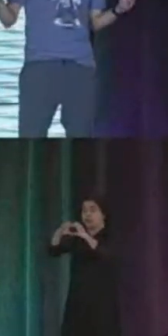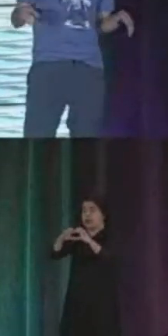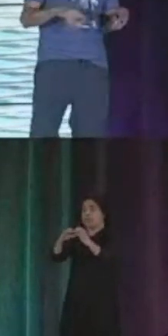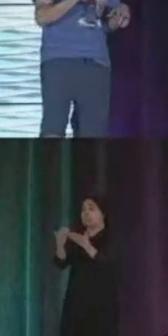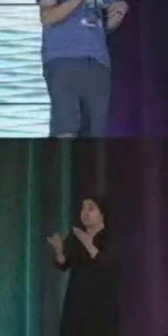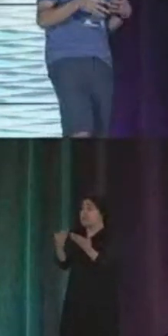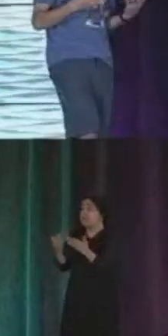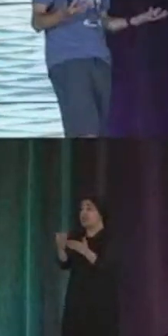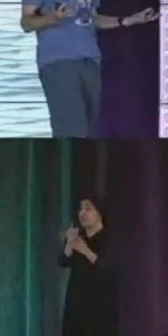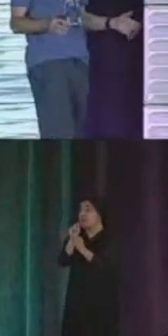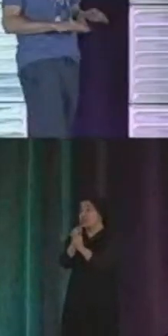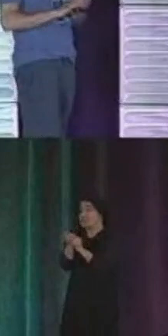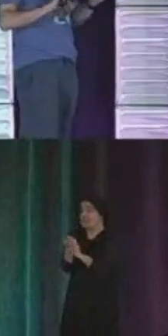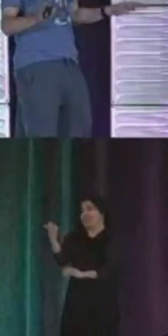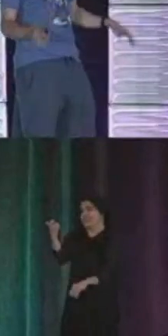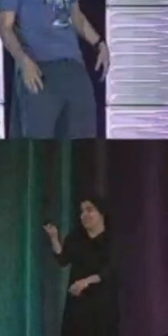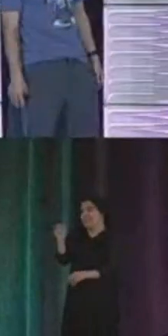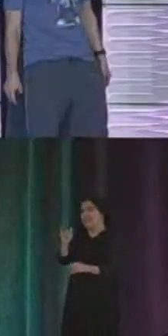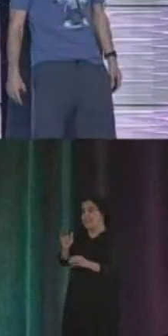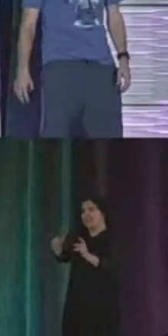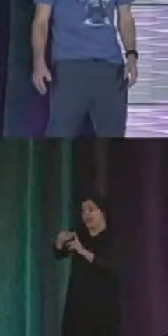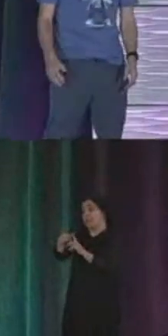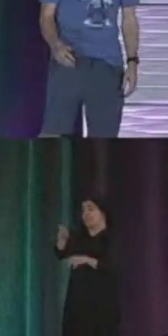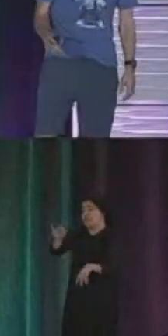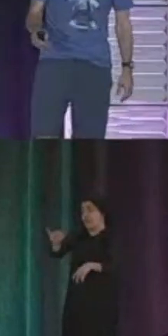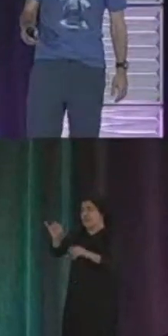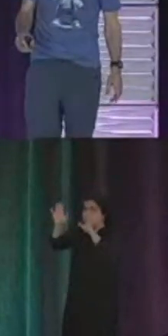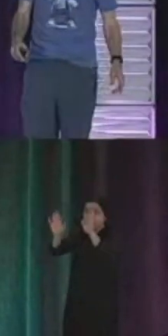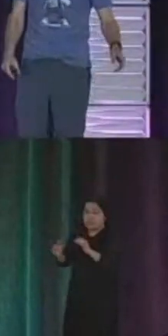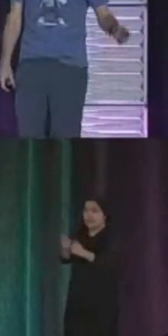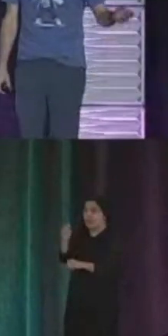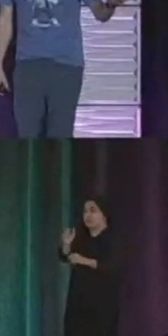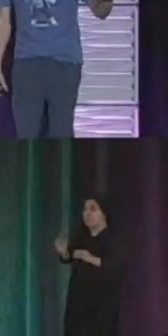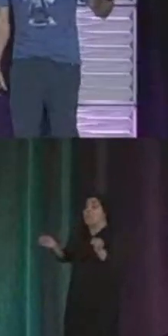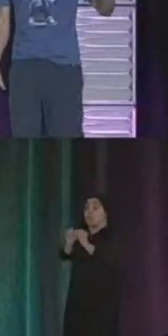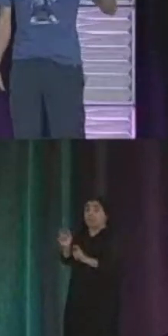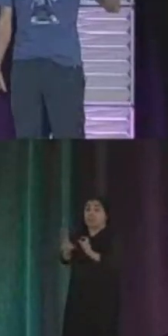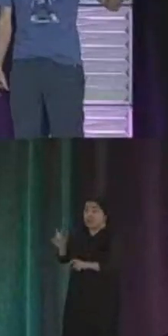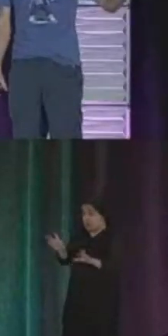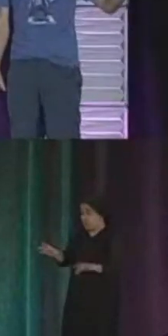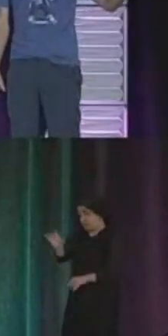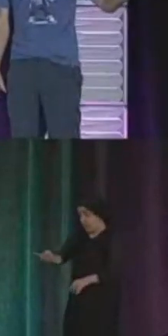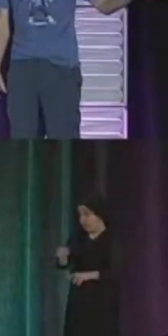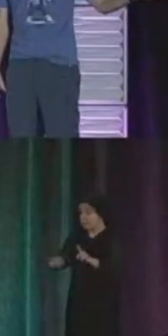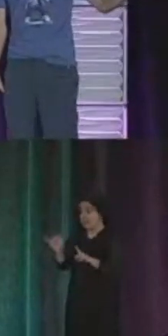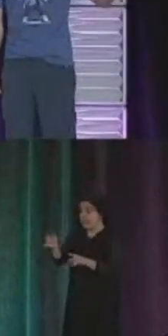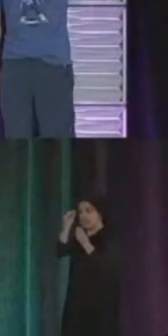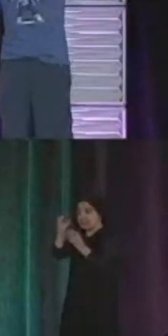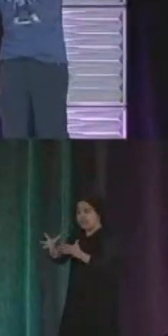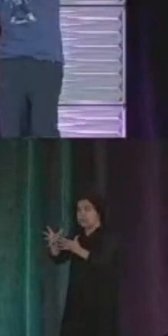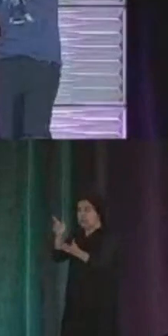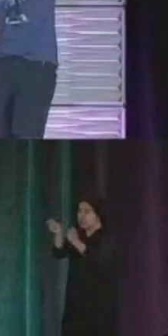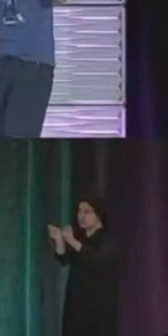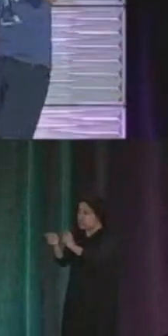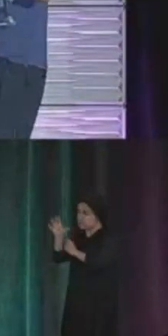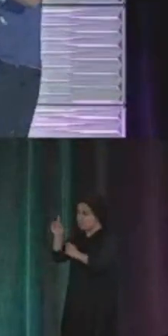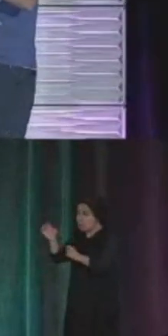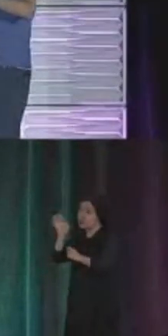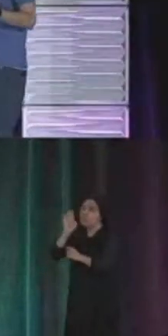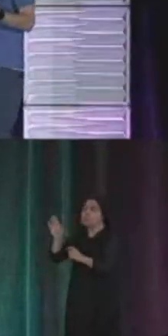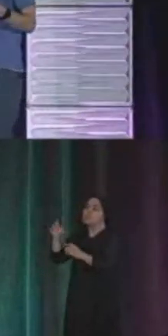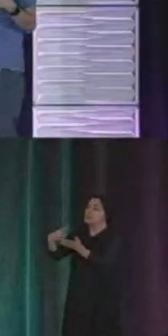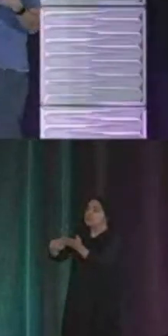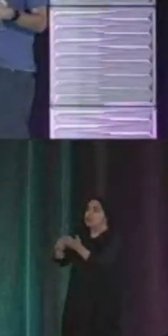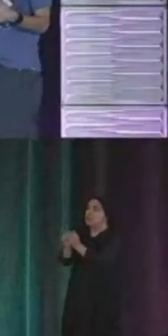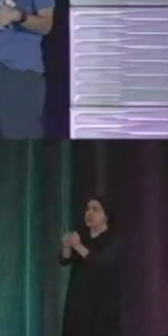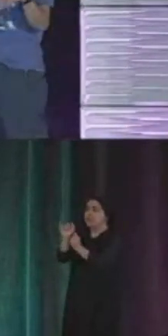We don't even know. So that's called optimistic UI. It's amazing, and more people should be doing that. But the data mutation code is going to talk